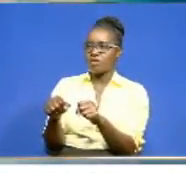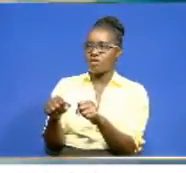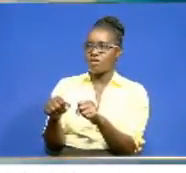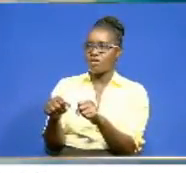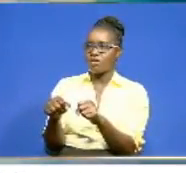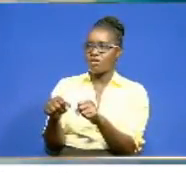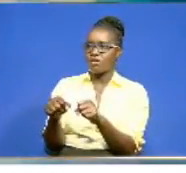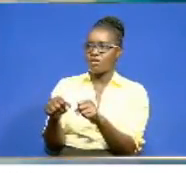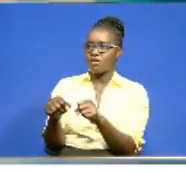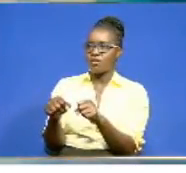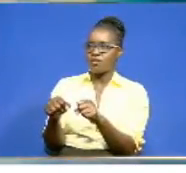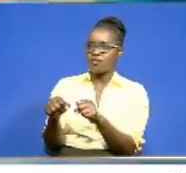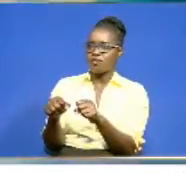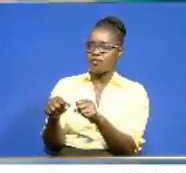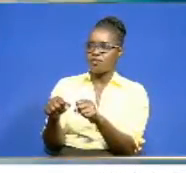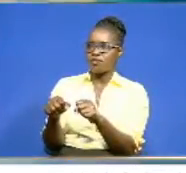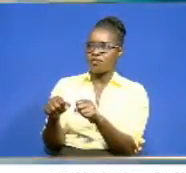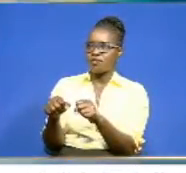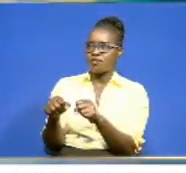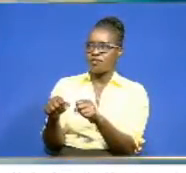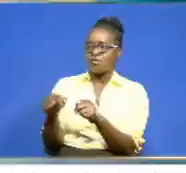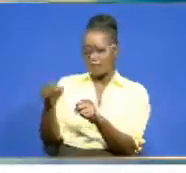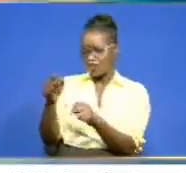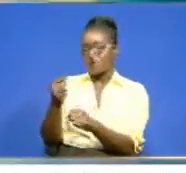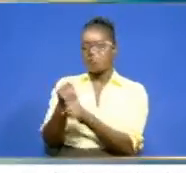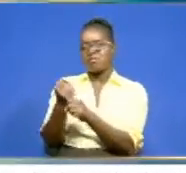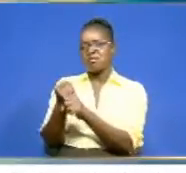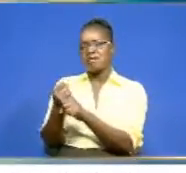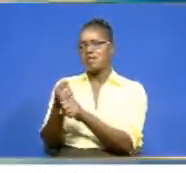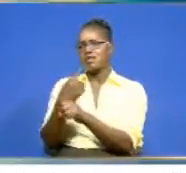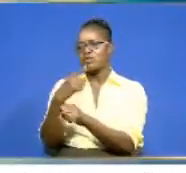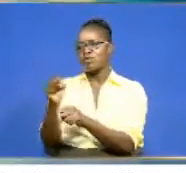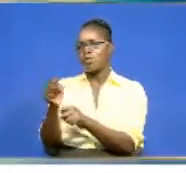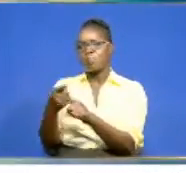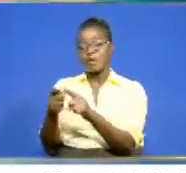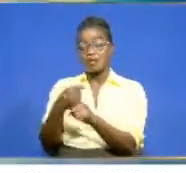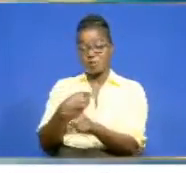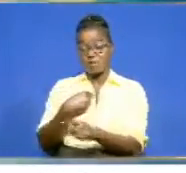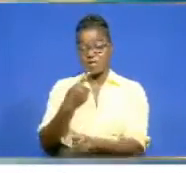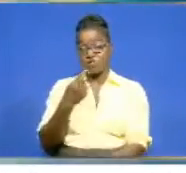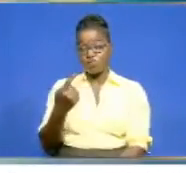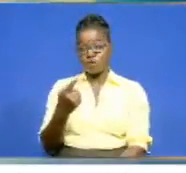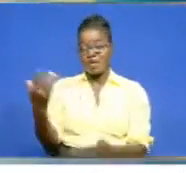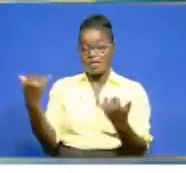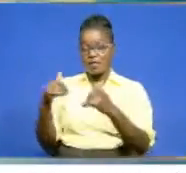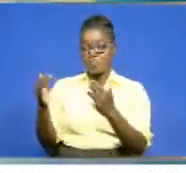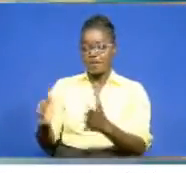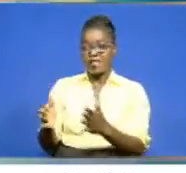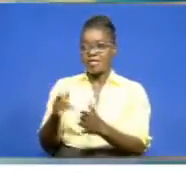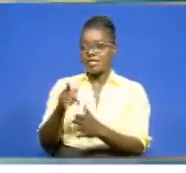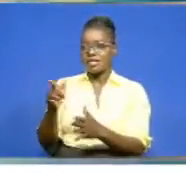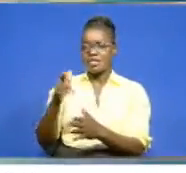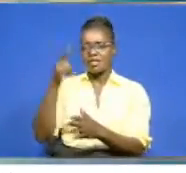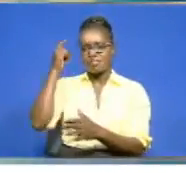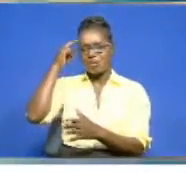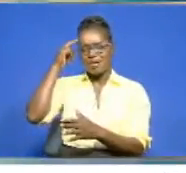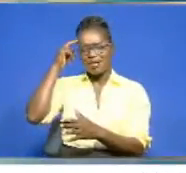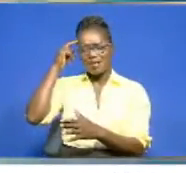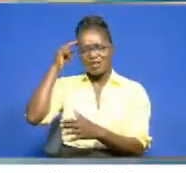I'm not saying that is what they did, but I'm sure these players, they had at the back of their mind